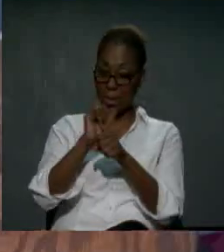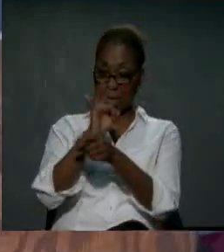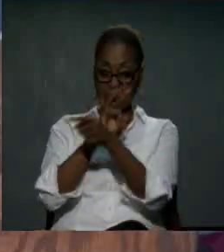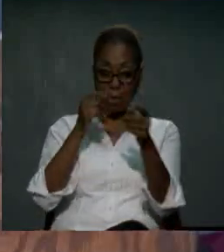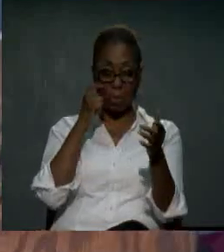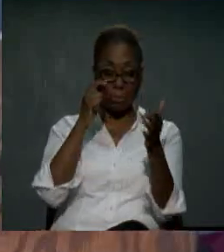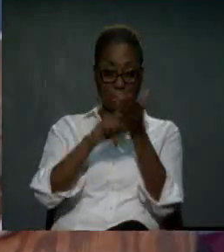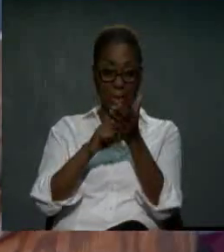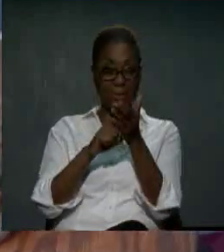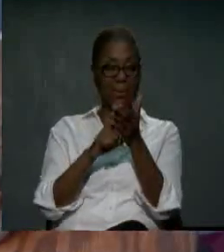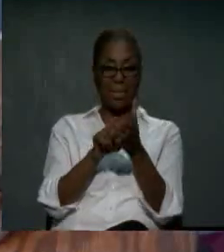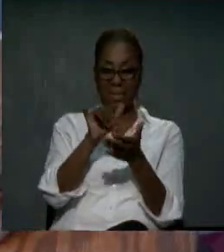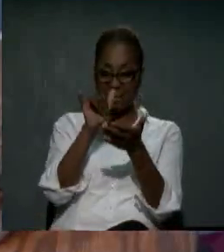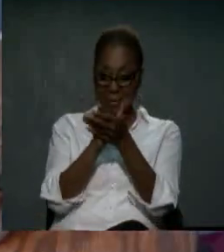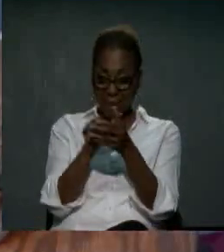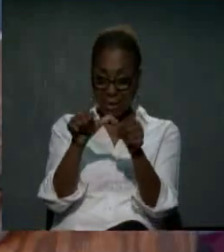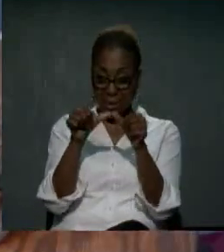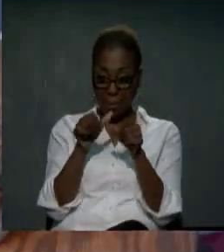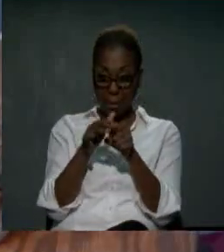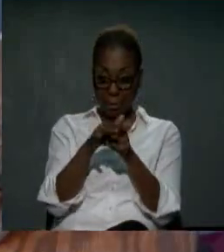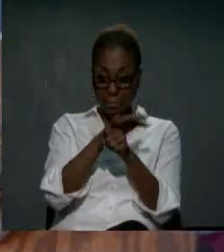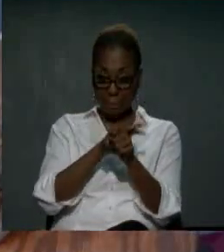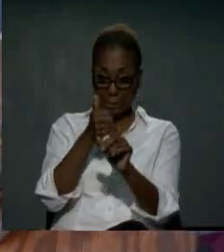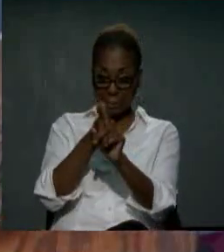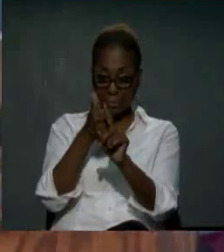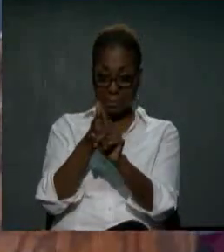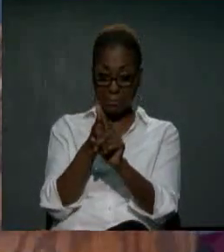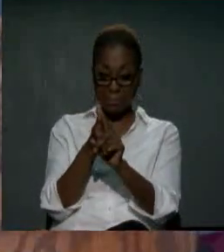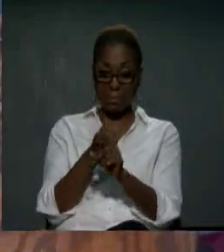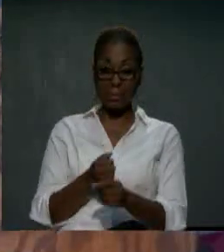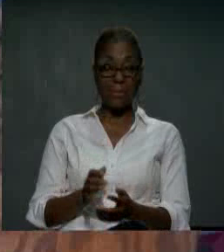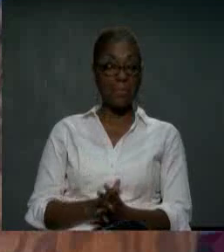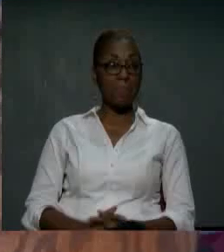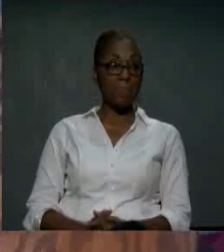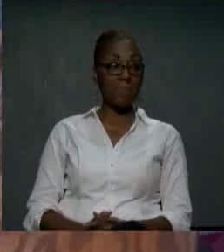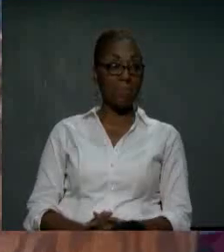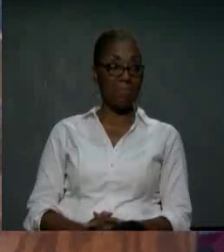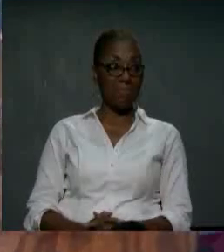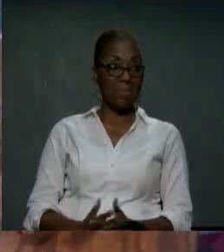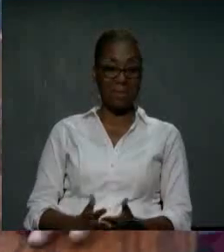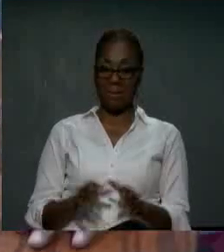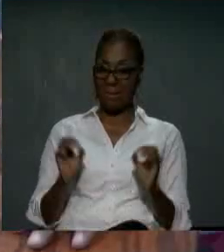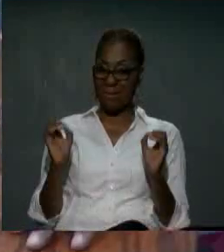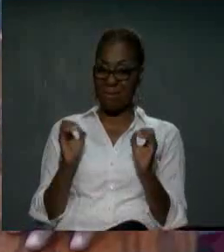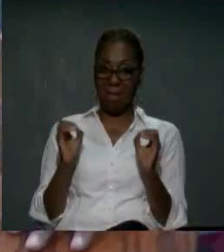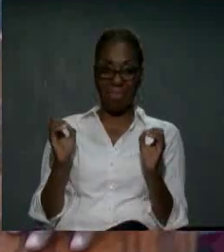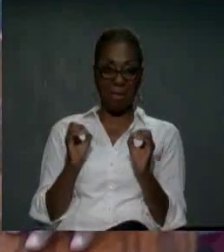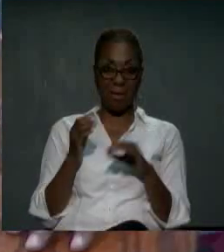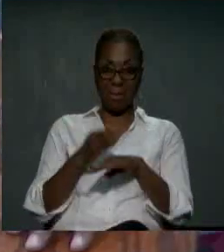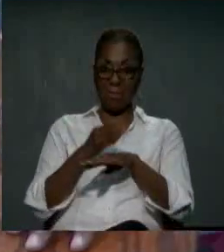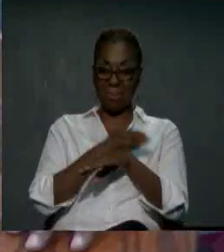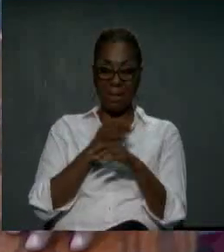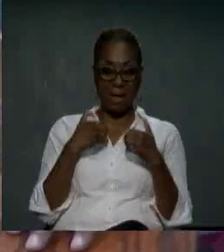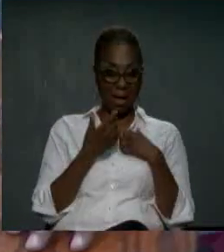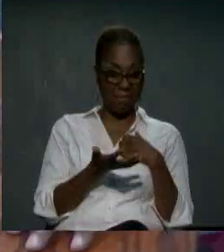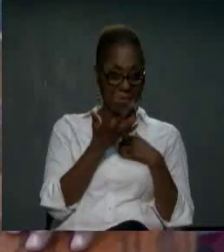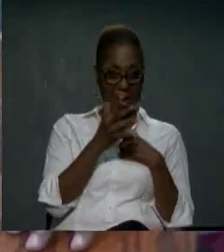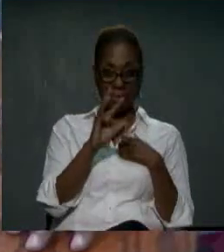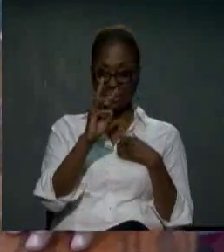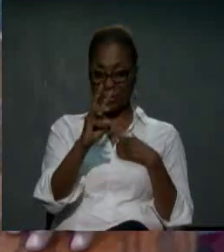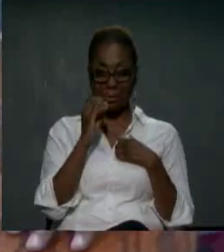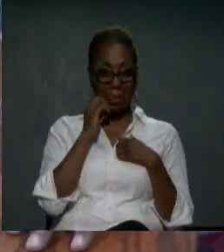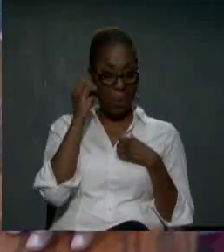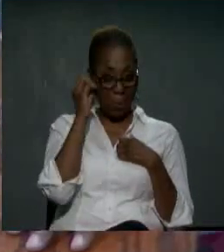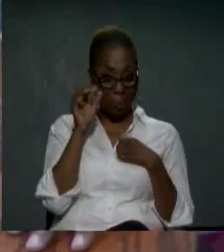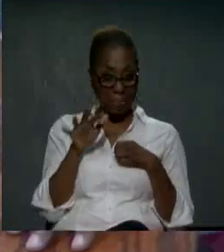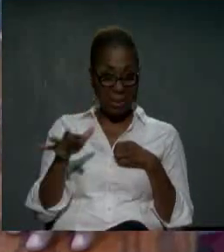notice, that area there is nothing's moving over there. There are about 5 or 6 resident